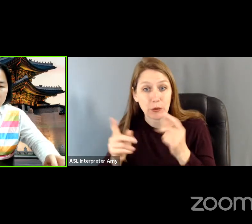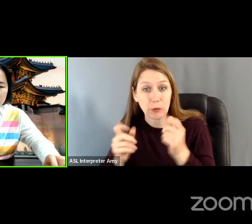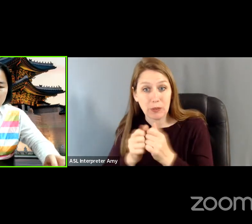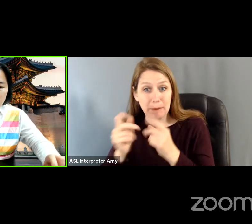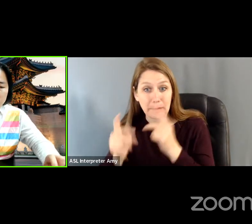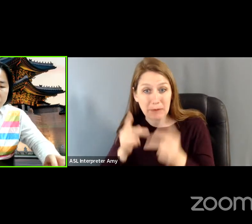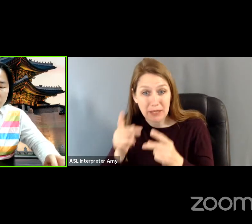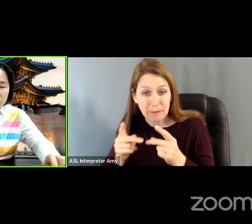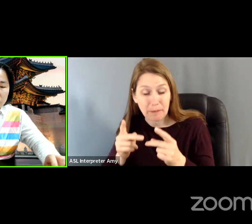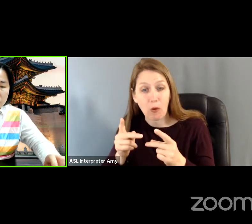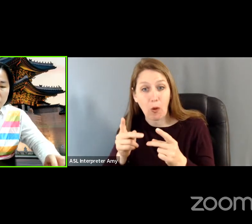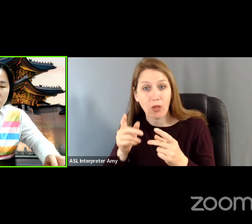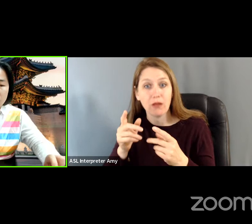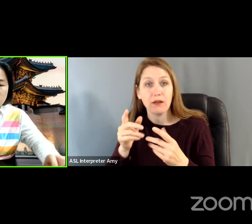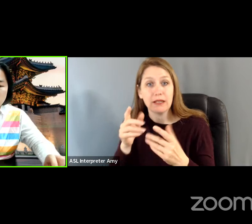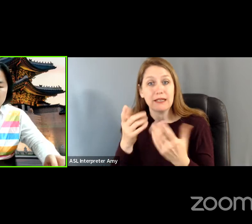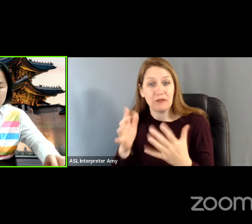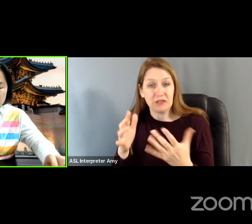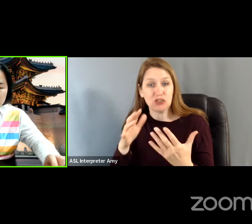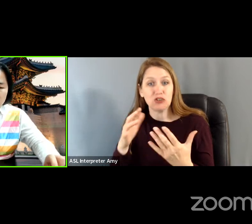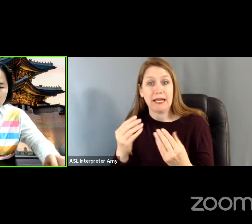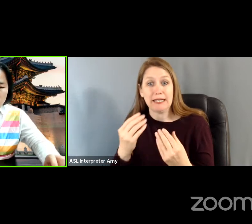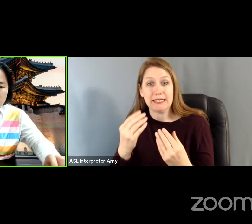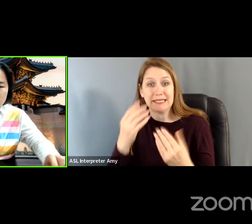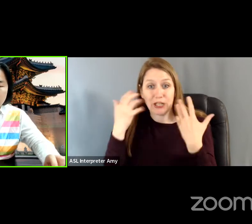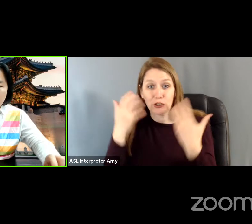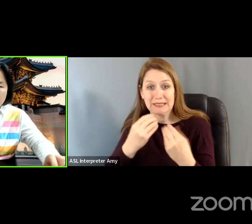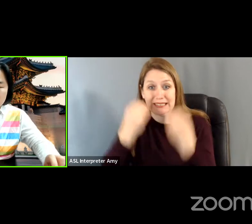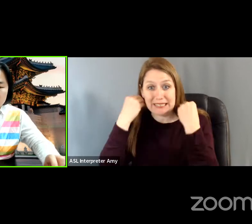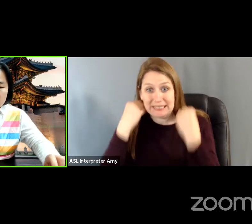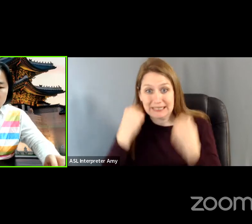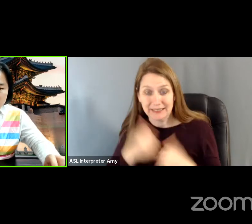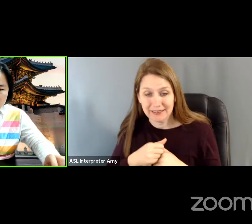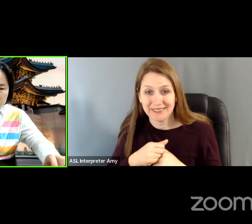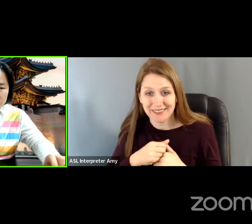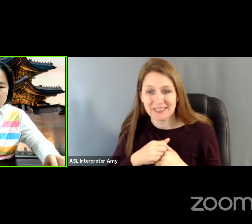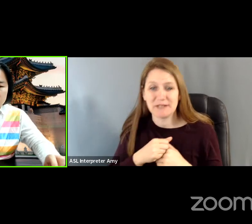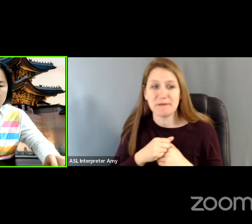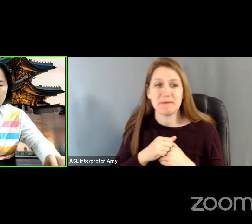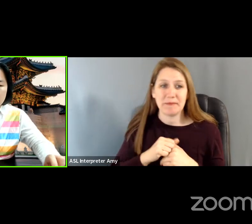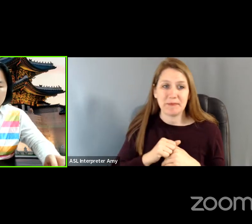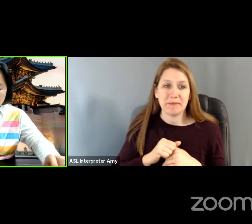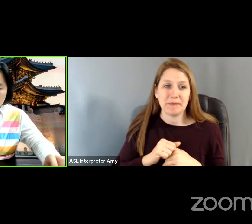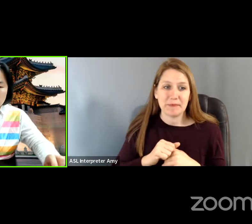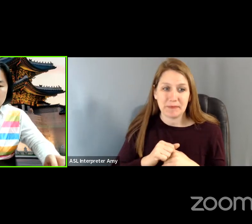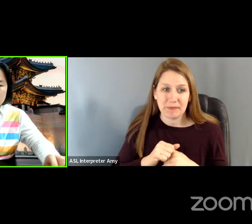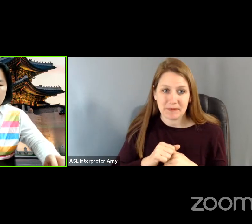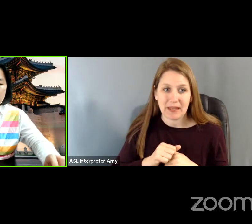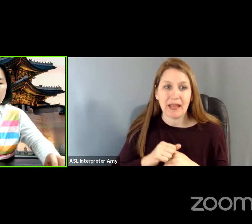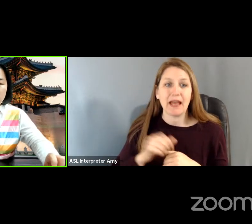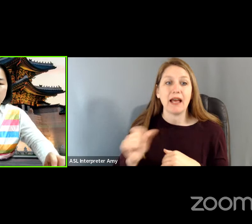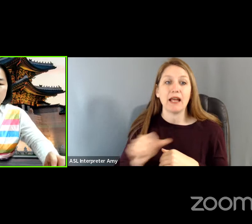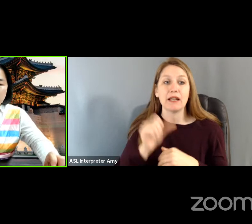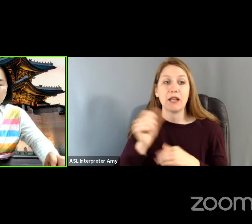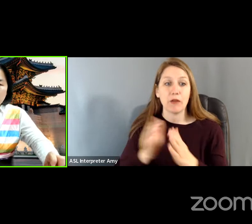In Korea, the Hermit Nation, William Elliot Griffiths wrote,